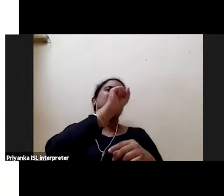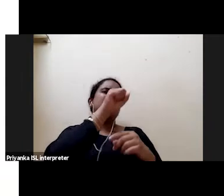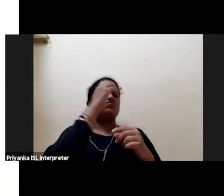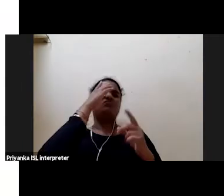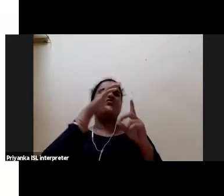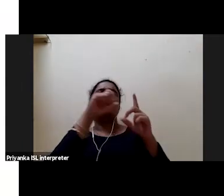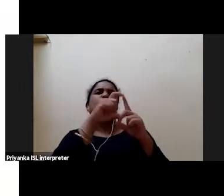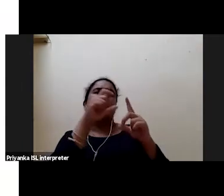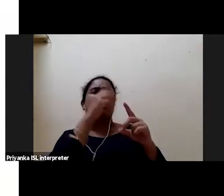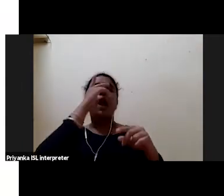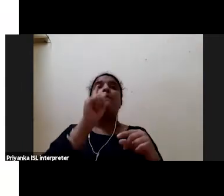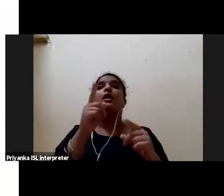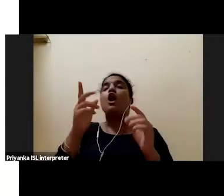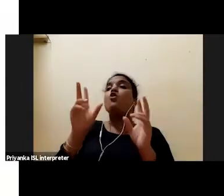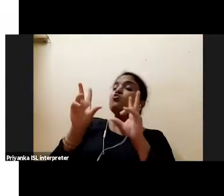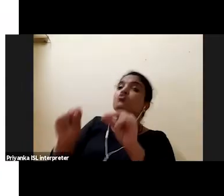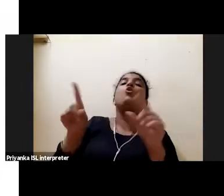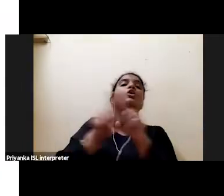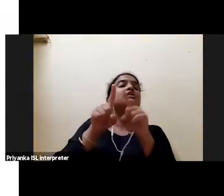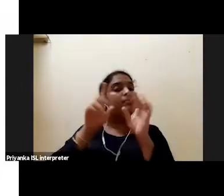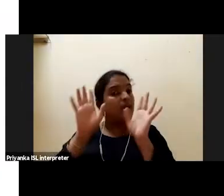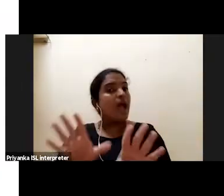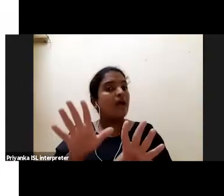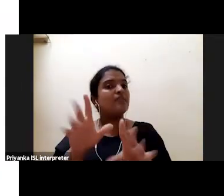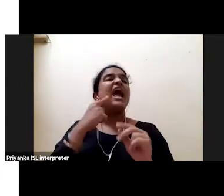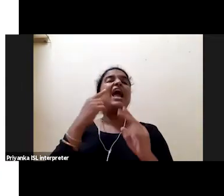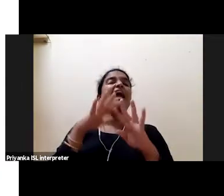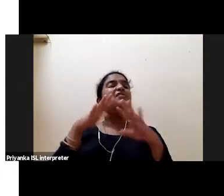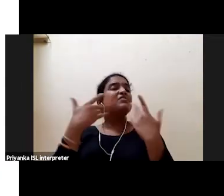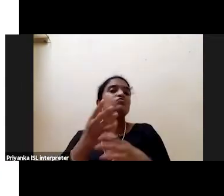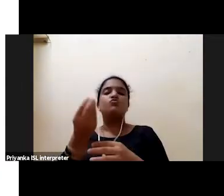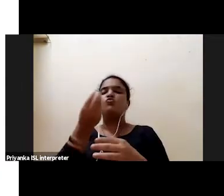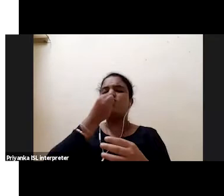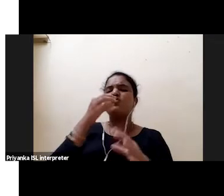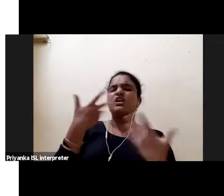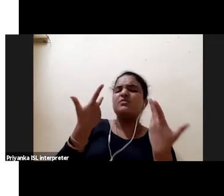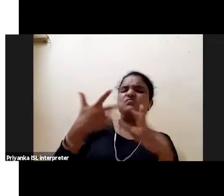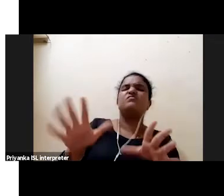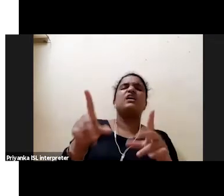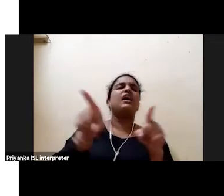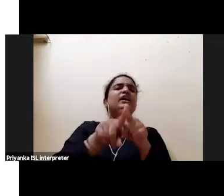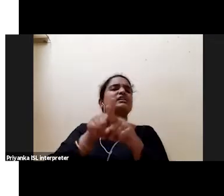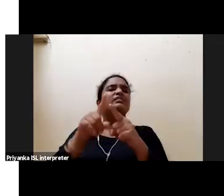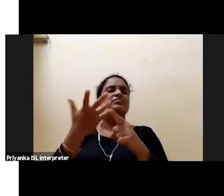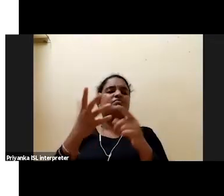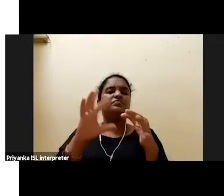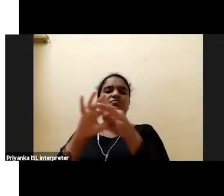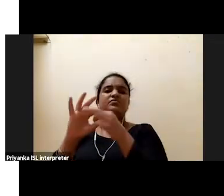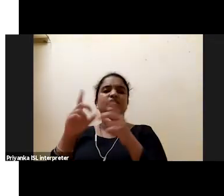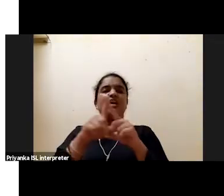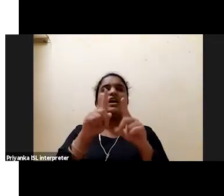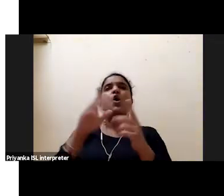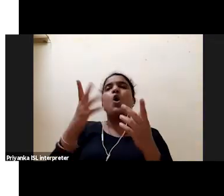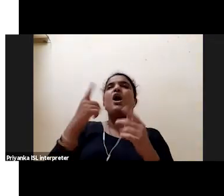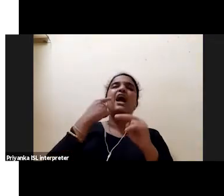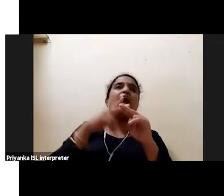to remember. When you talk about any cuisine or any food, or even if you are reviewing a restaurant, don't